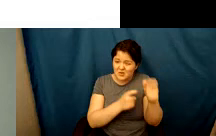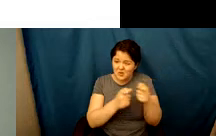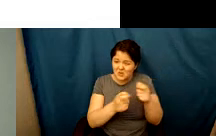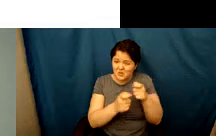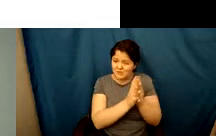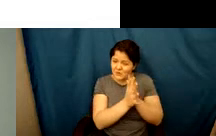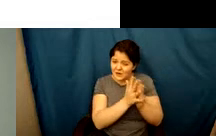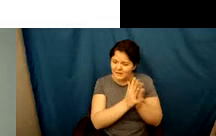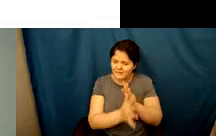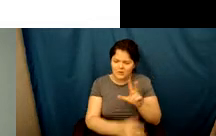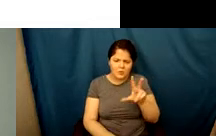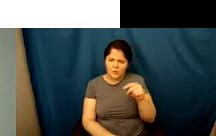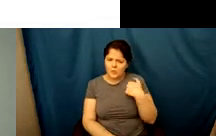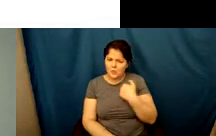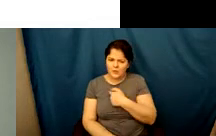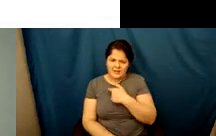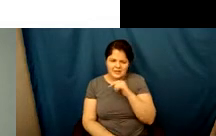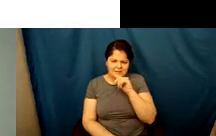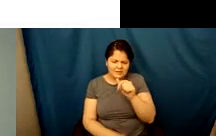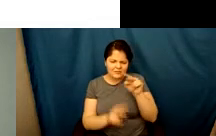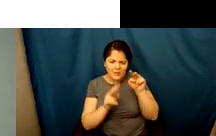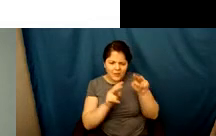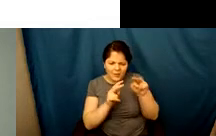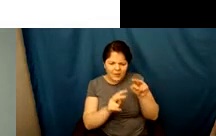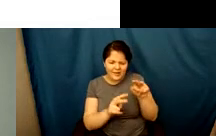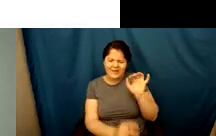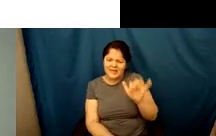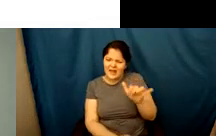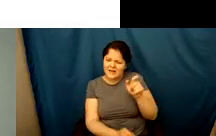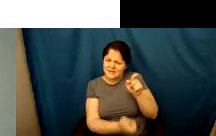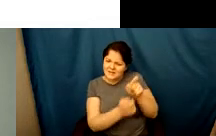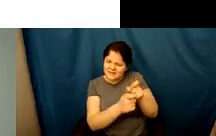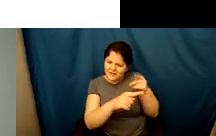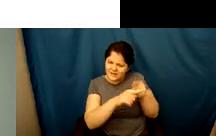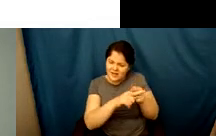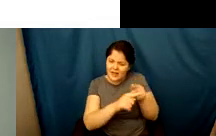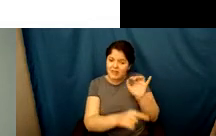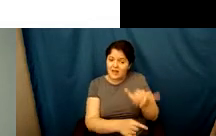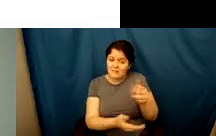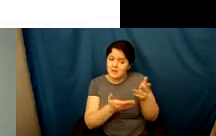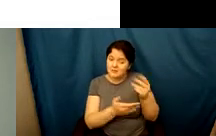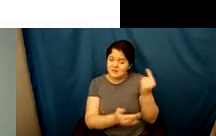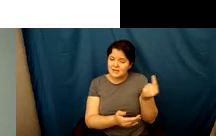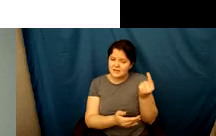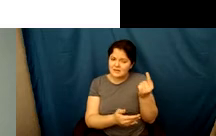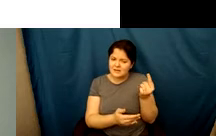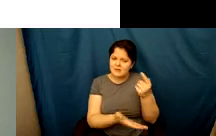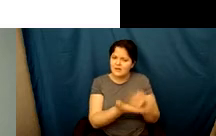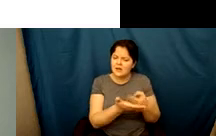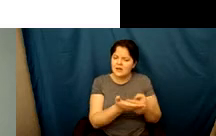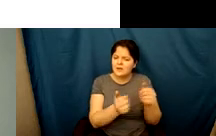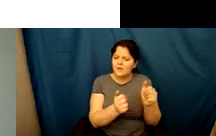No, we haven't looked at that particular intersection, so that might be something to raise with the